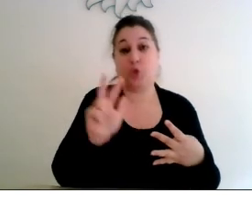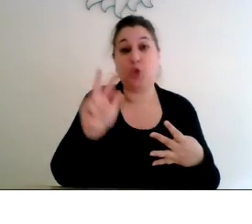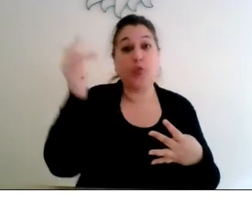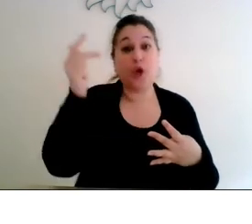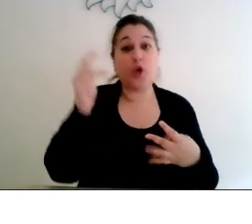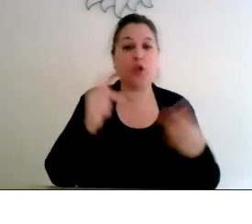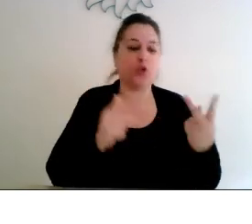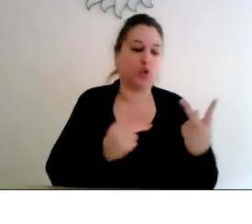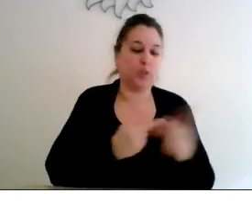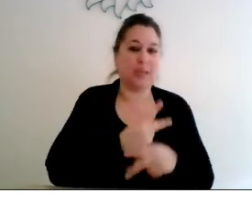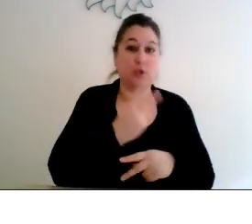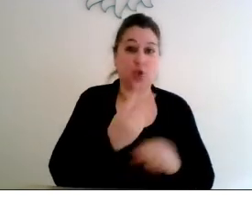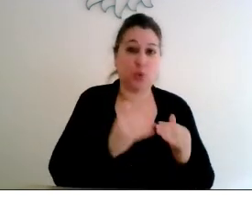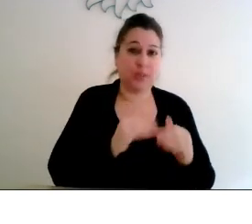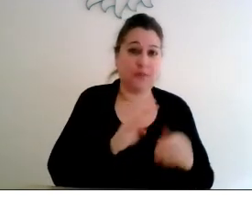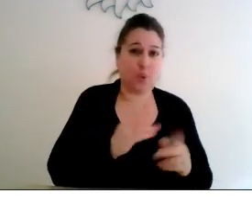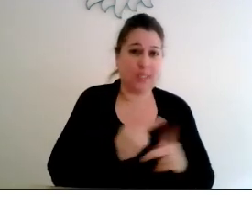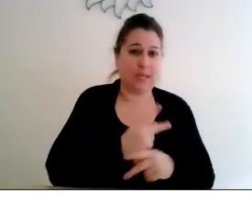bring everything else down.